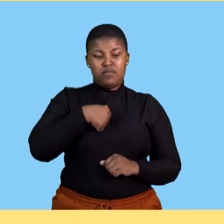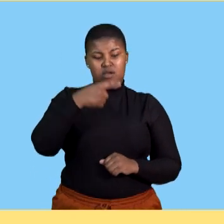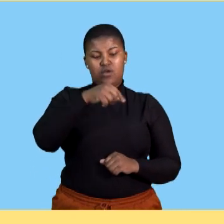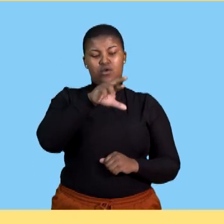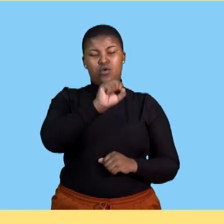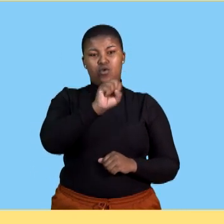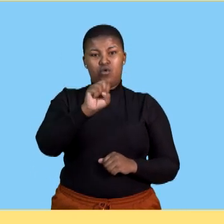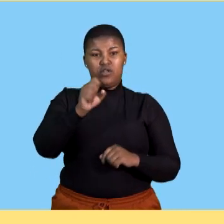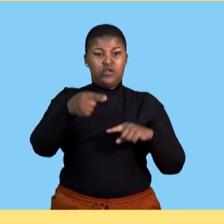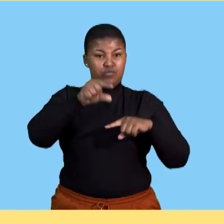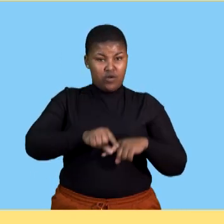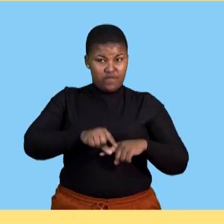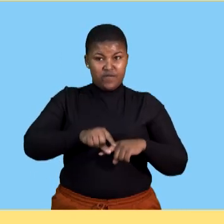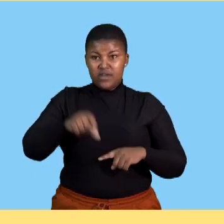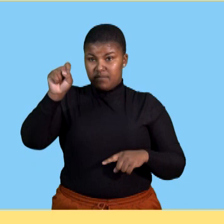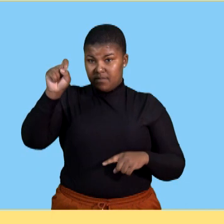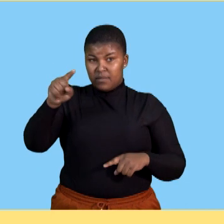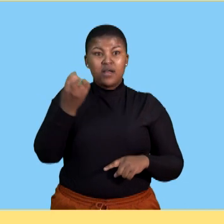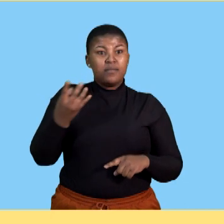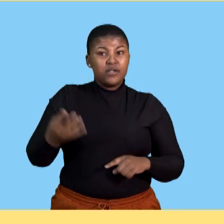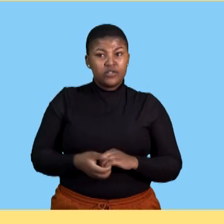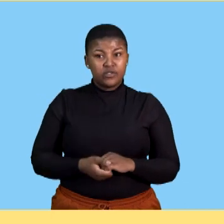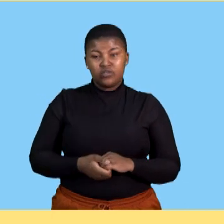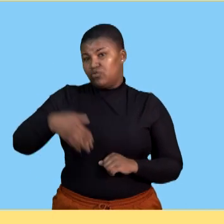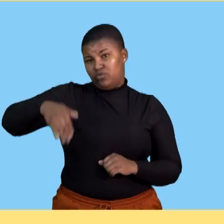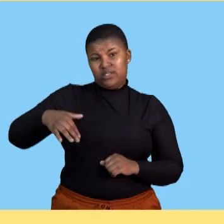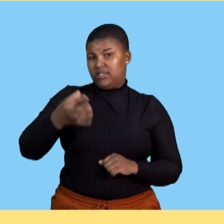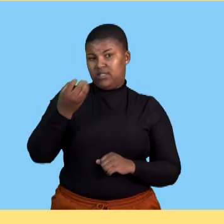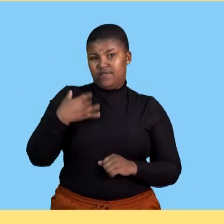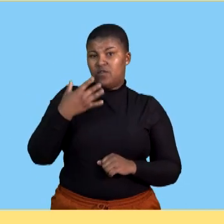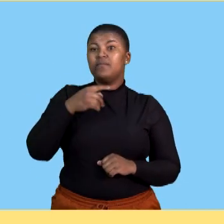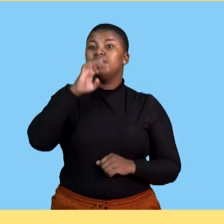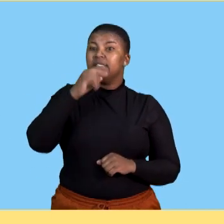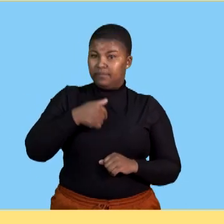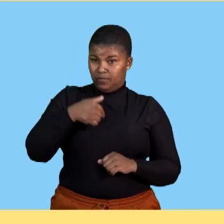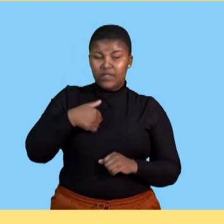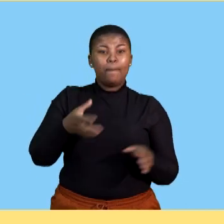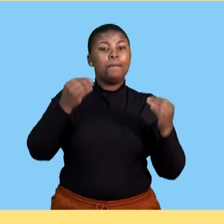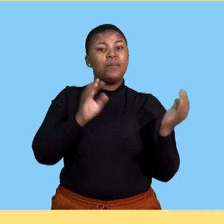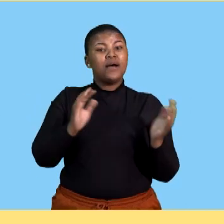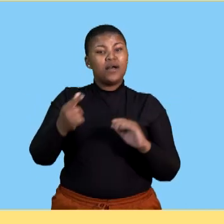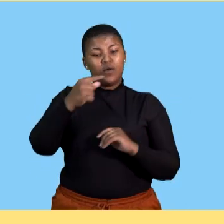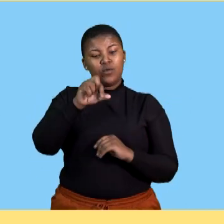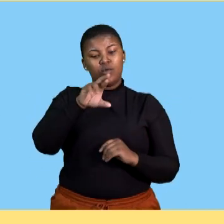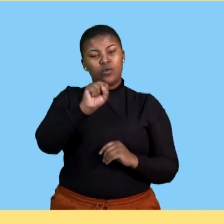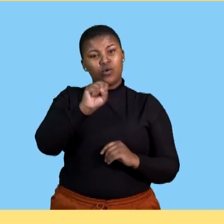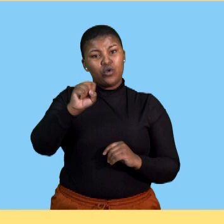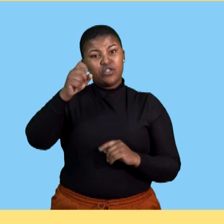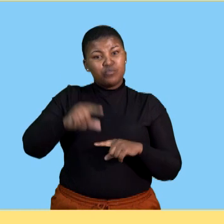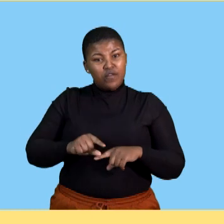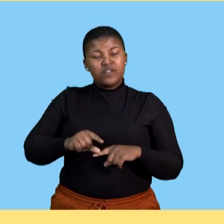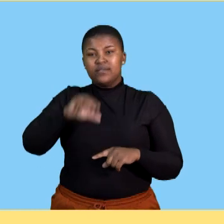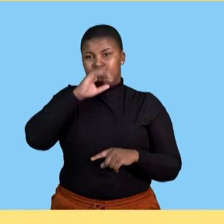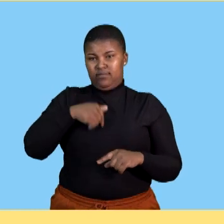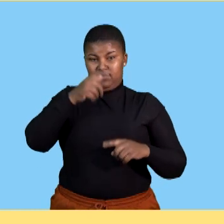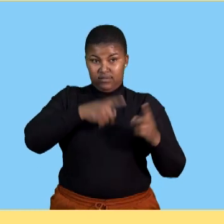gross profit. Do I have gross profit? In this case, I am not given. So for me to get my gross profit, I have to